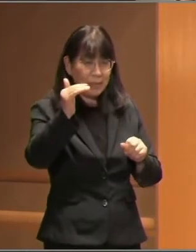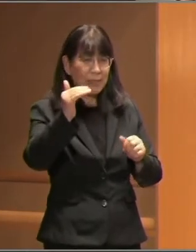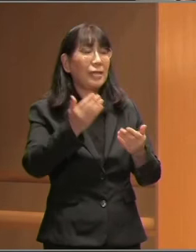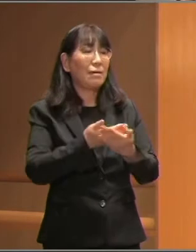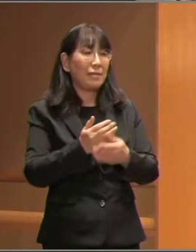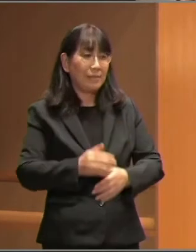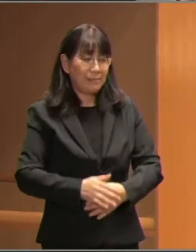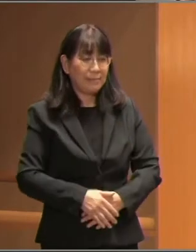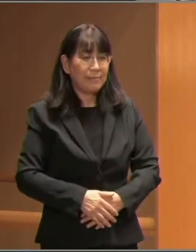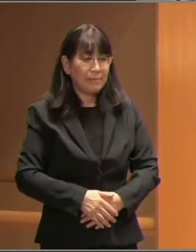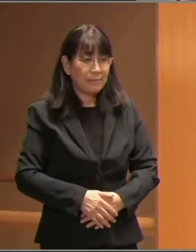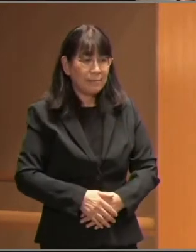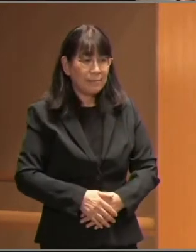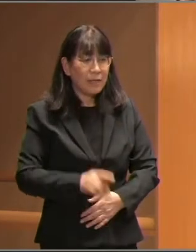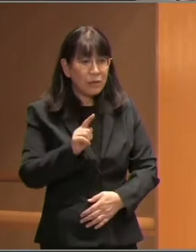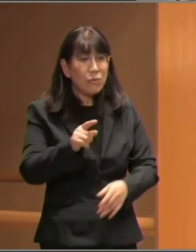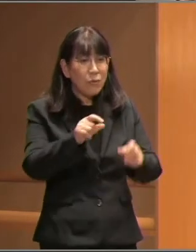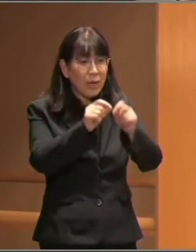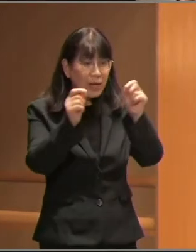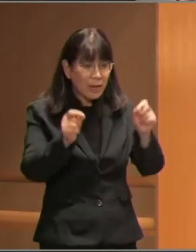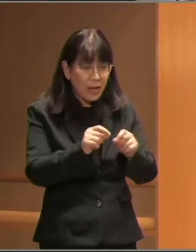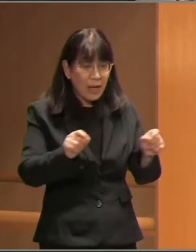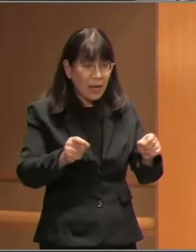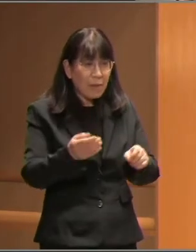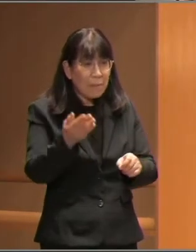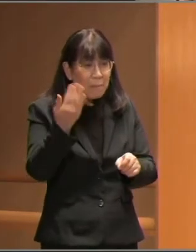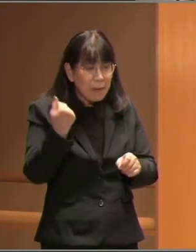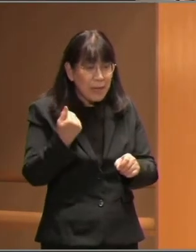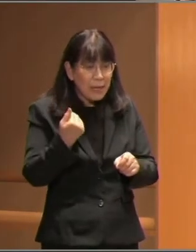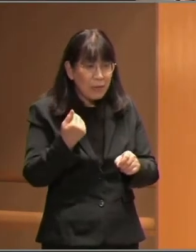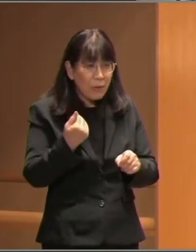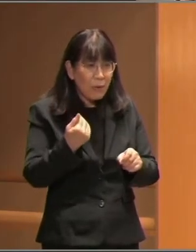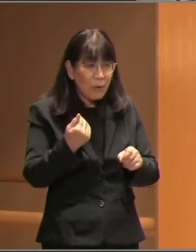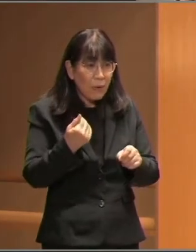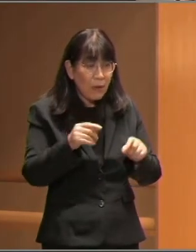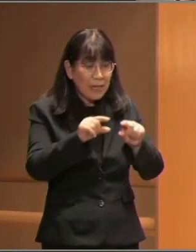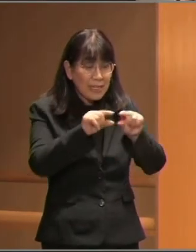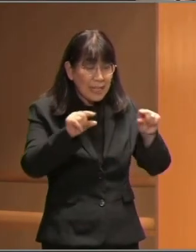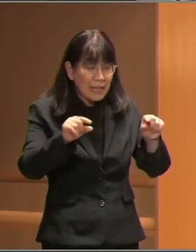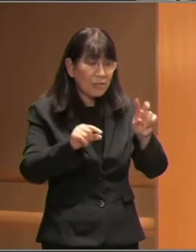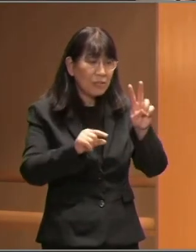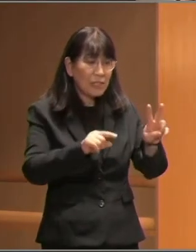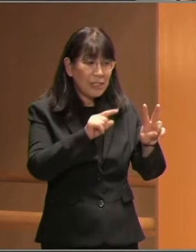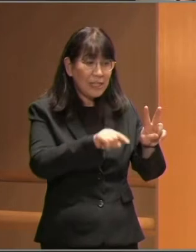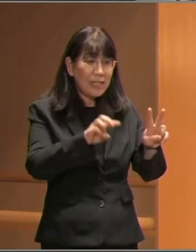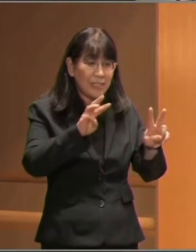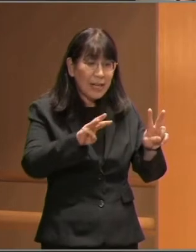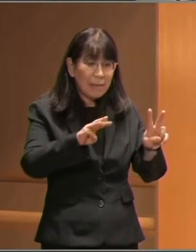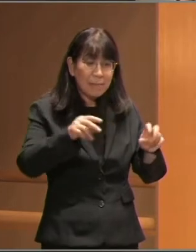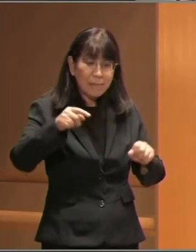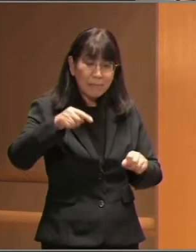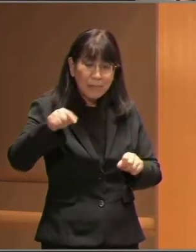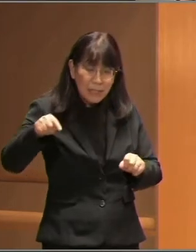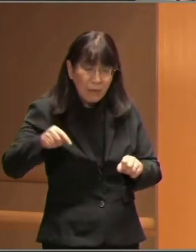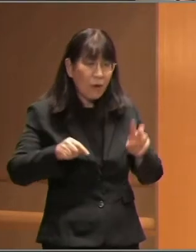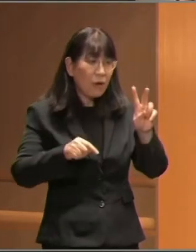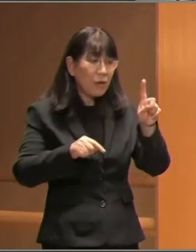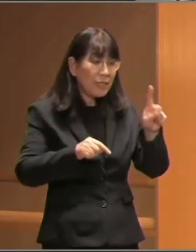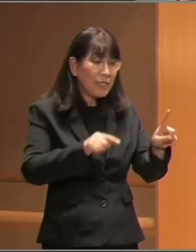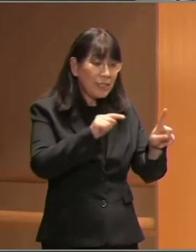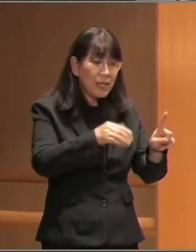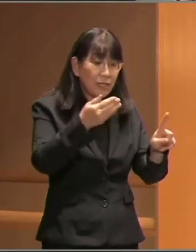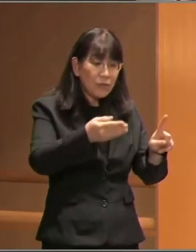times. As a result of that, the board thickness was changed from 2.3 millimeters